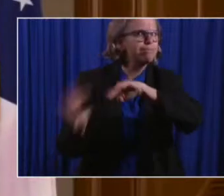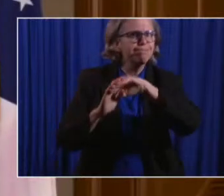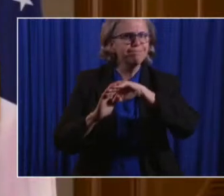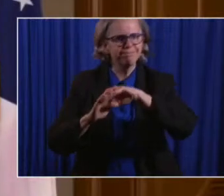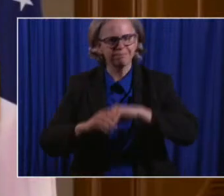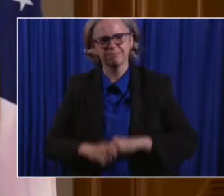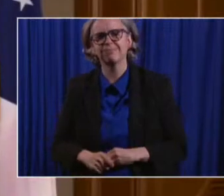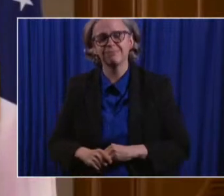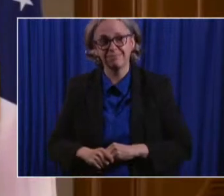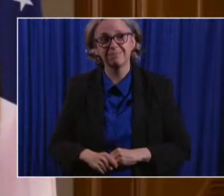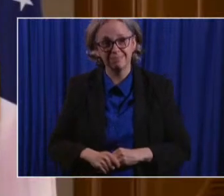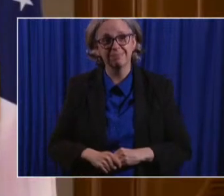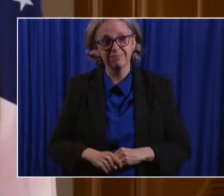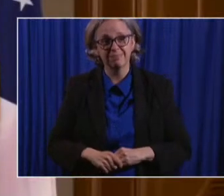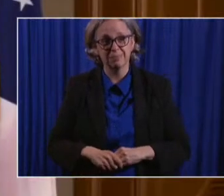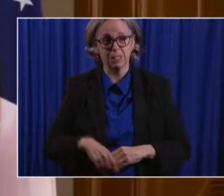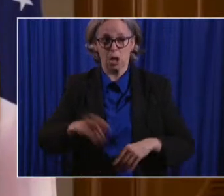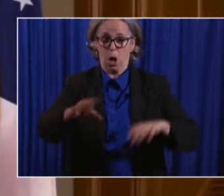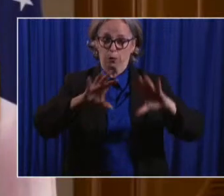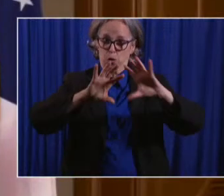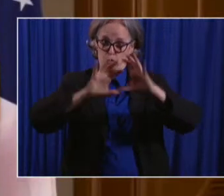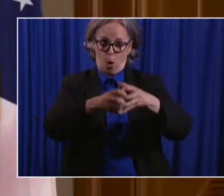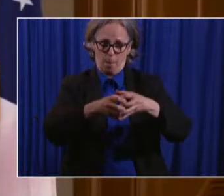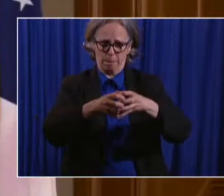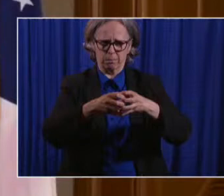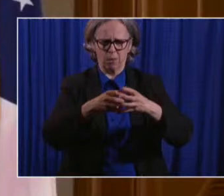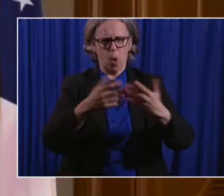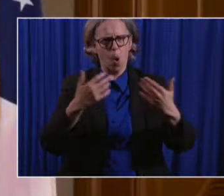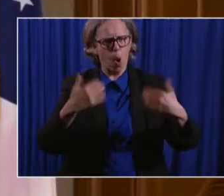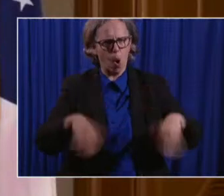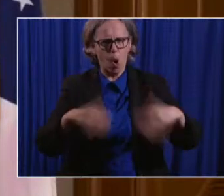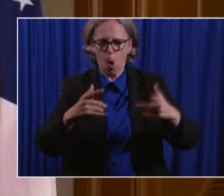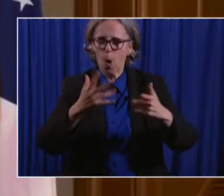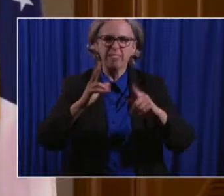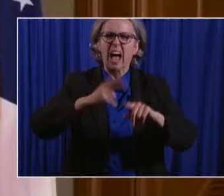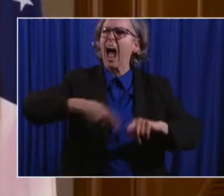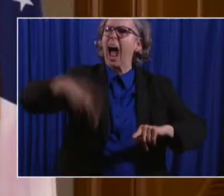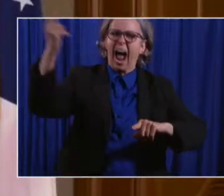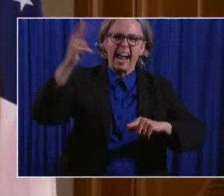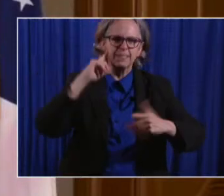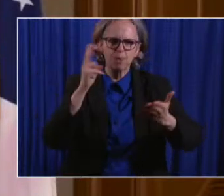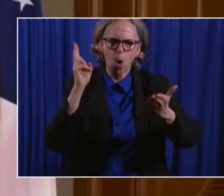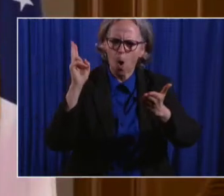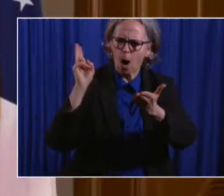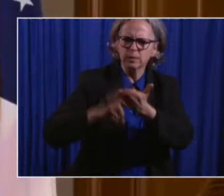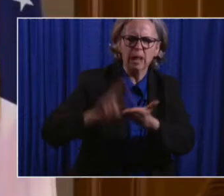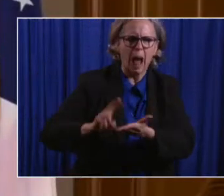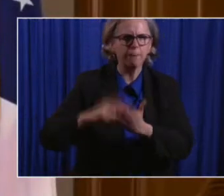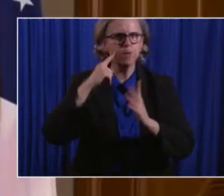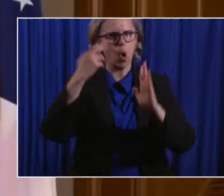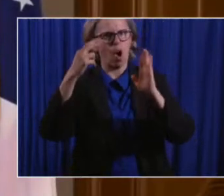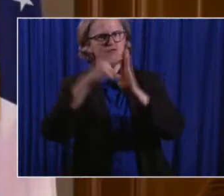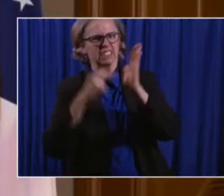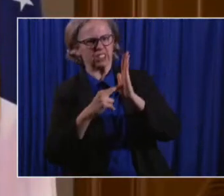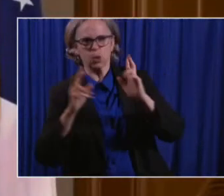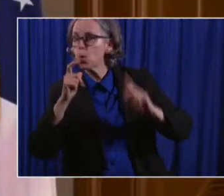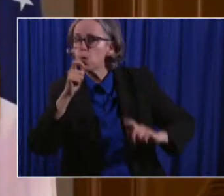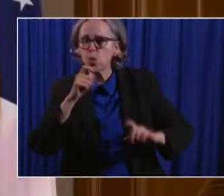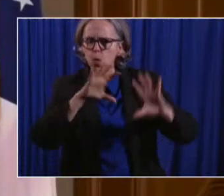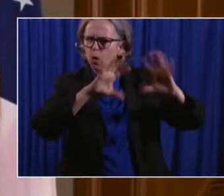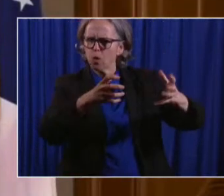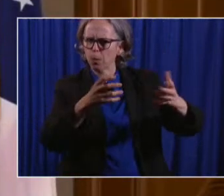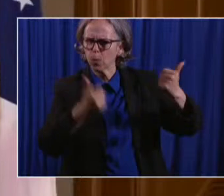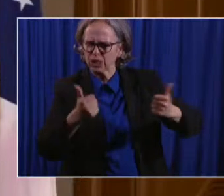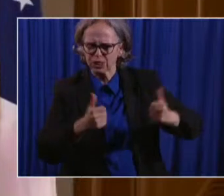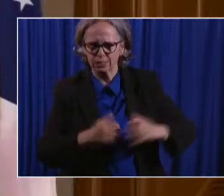has registered much faster, where we've seen the biggest increase, is